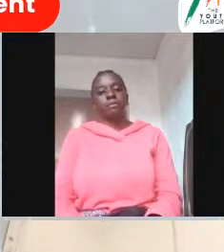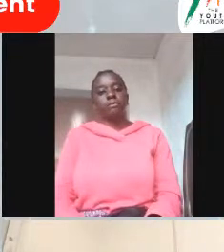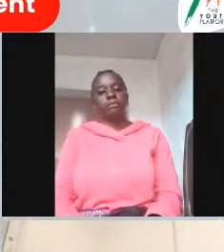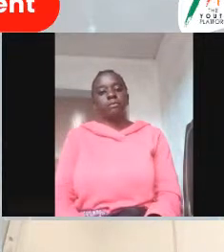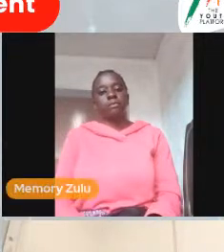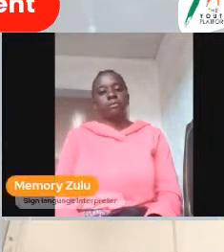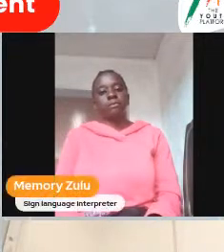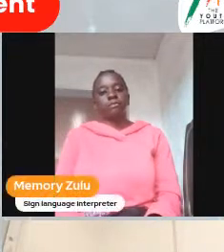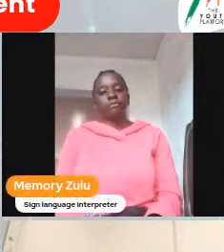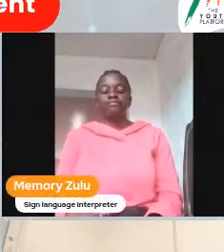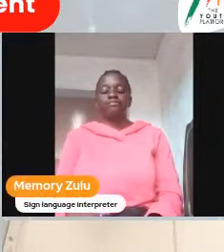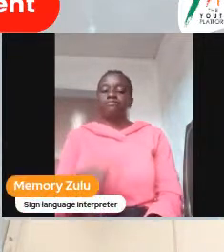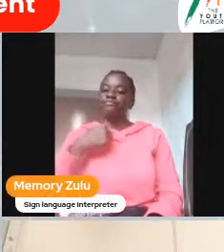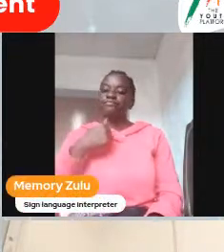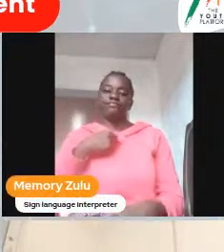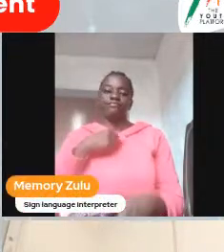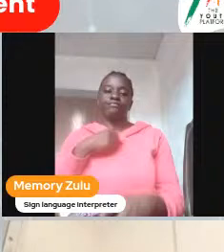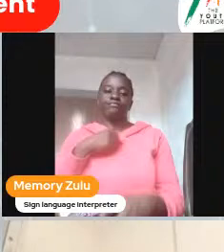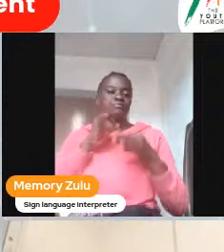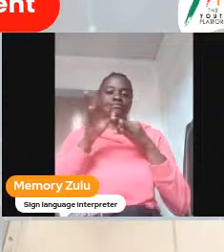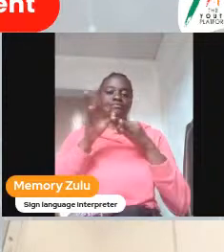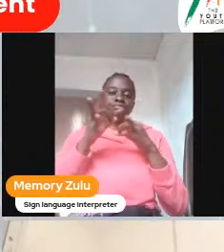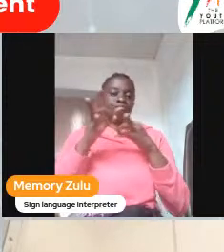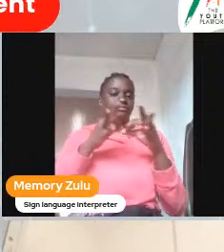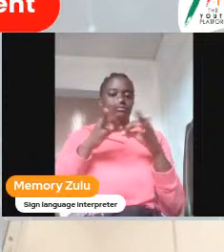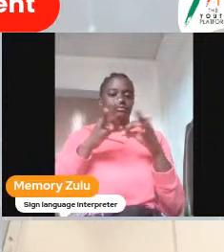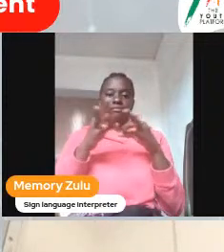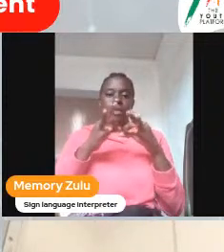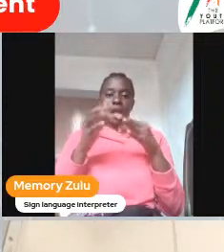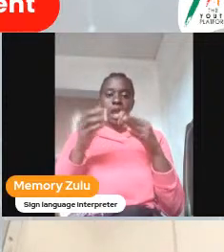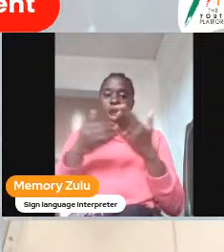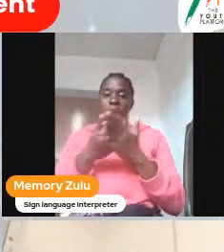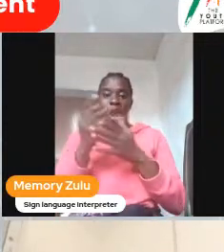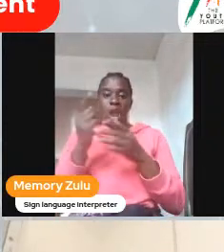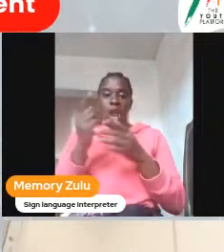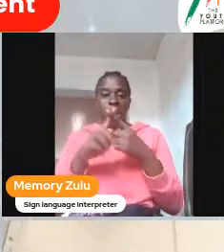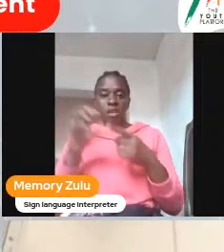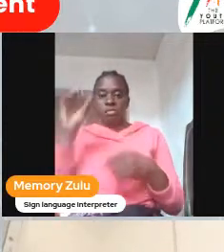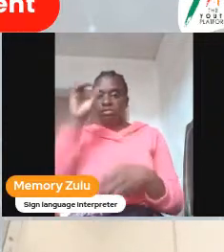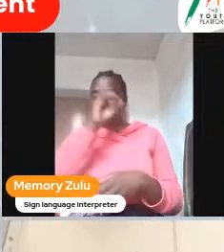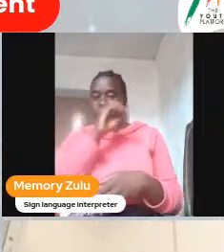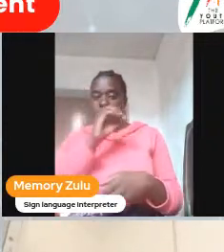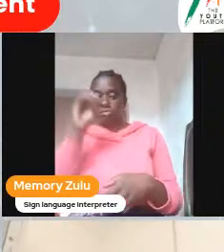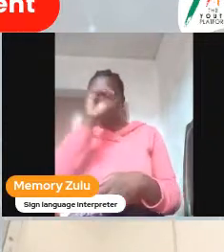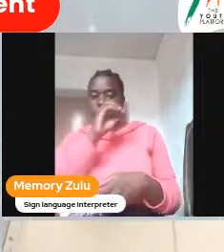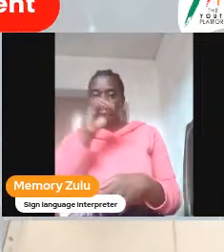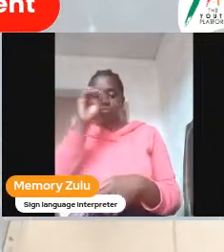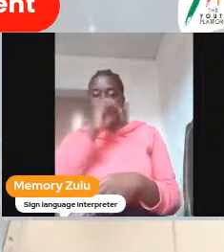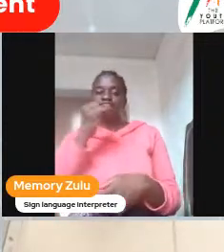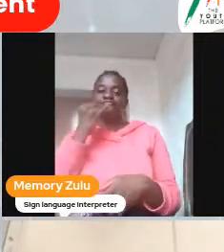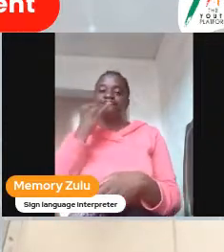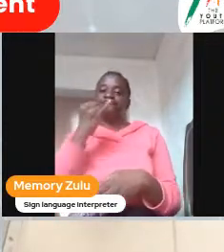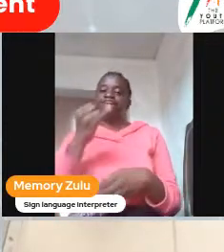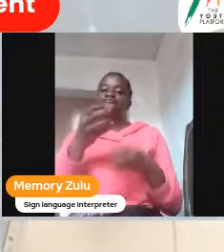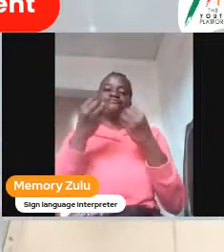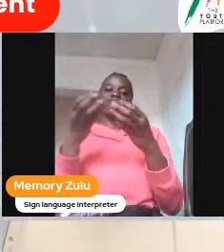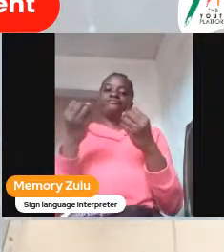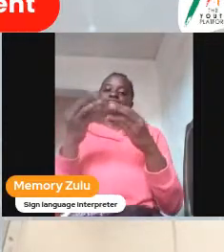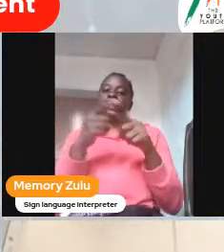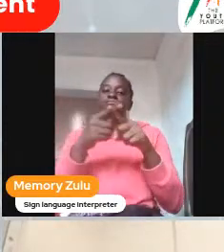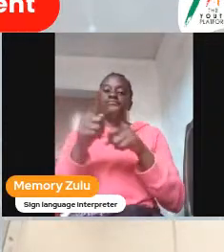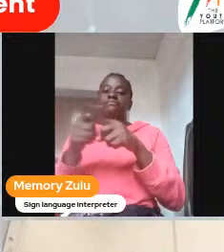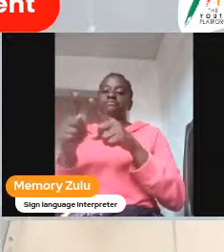investigation methods are a lot. So the way we test for syphilis, we also collect blood. We can't necessarily just look